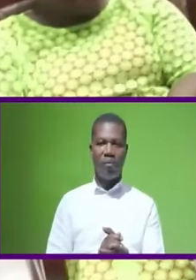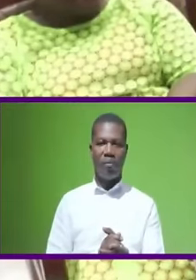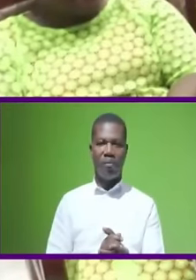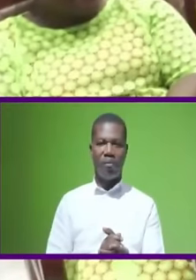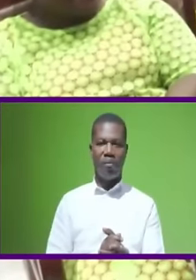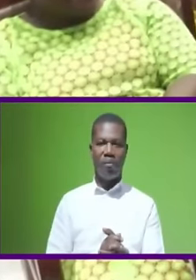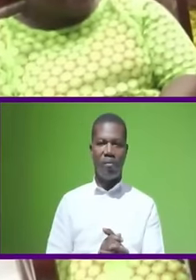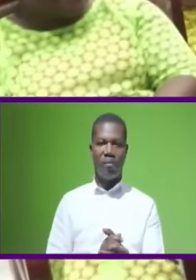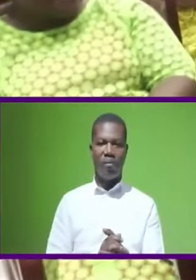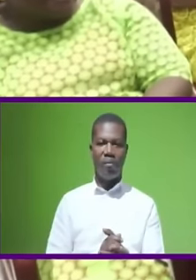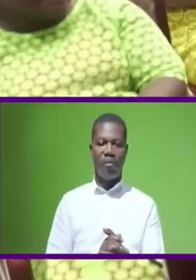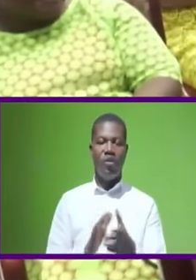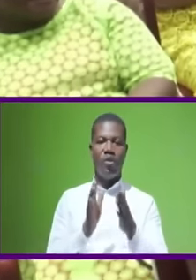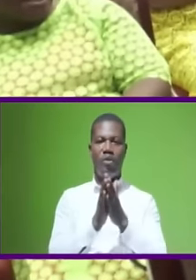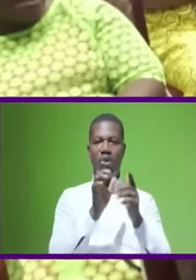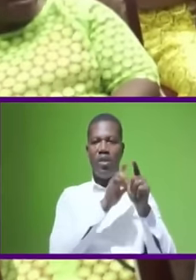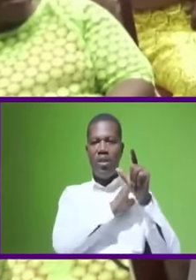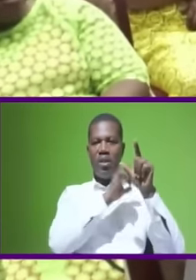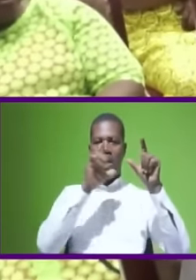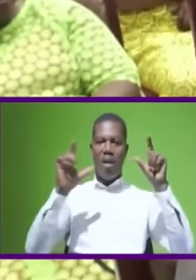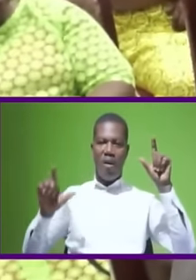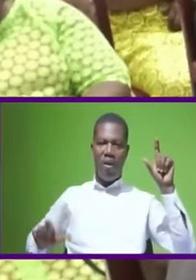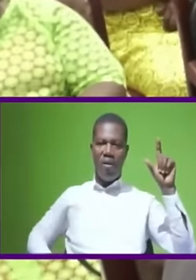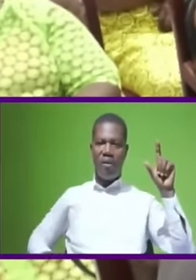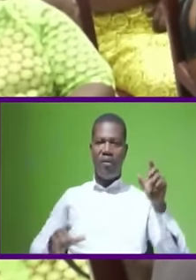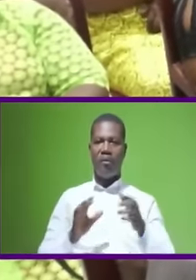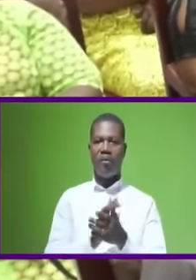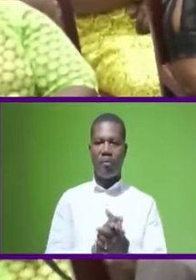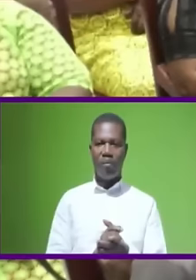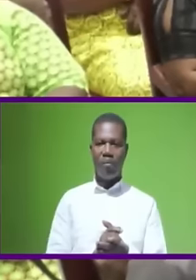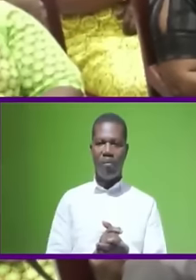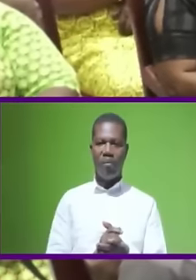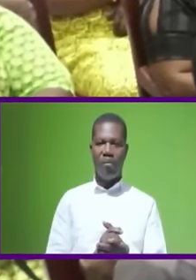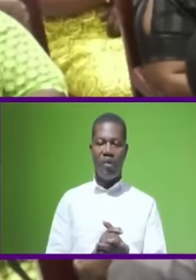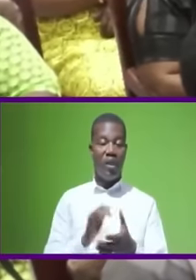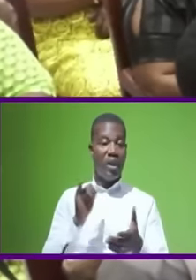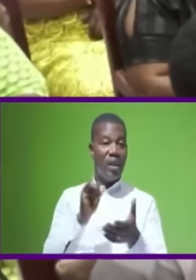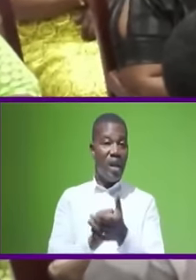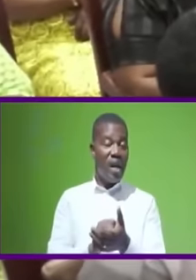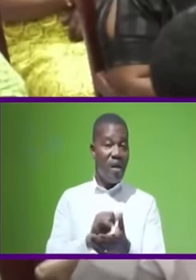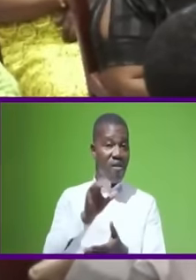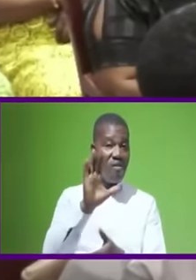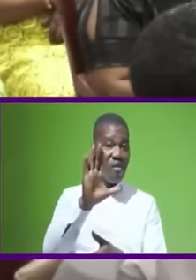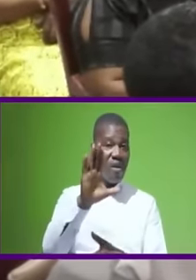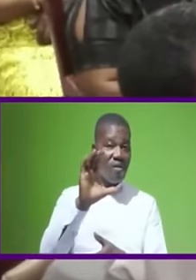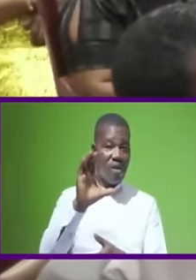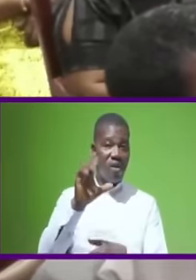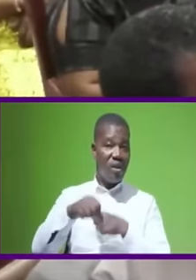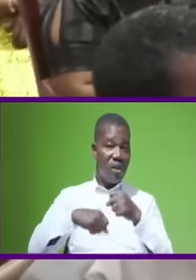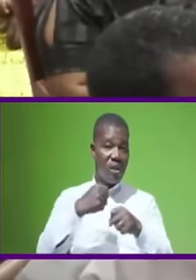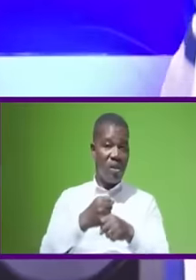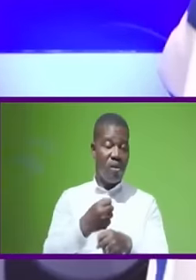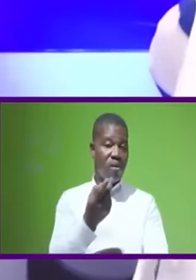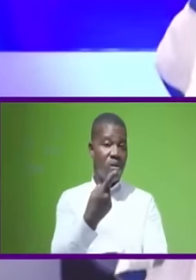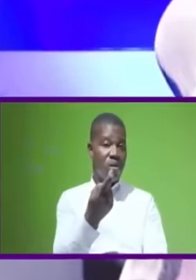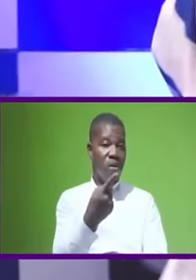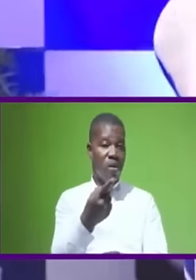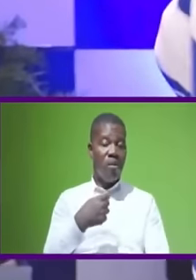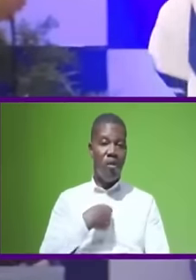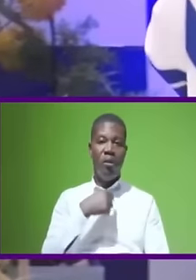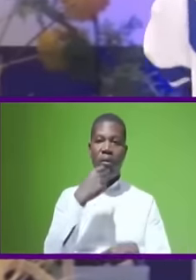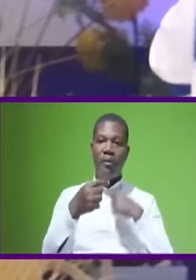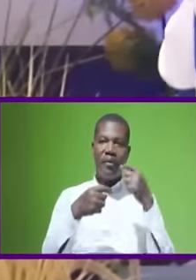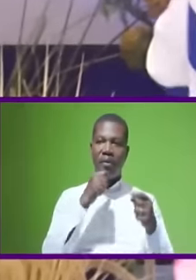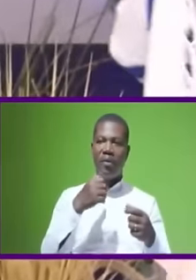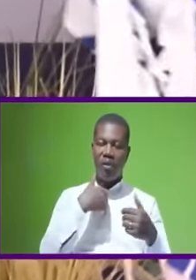live? Praise the Lord. Hallelujah. Sa 500 years as someone make me a meno kasakura me